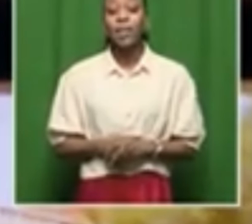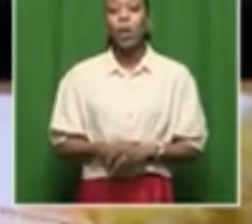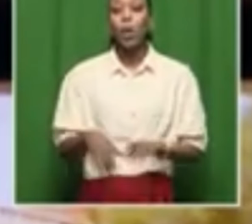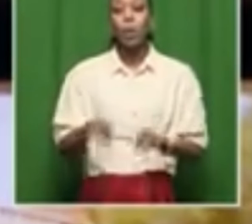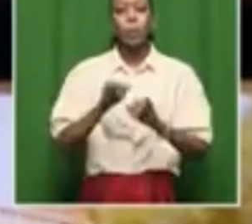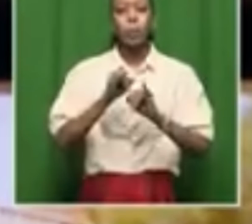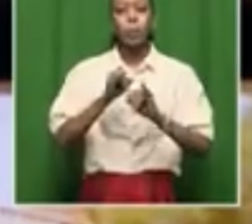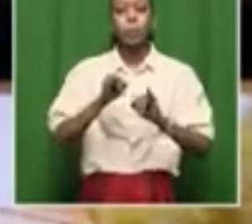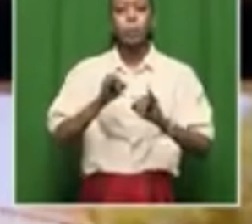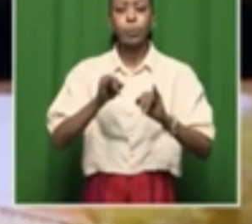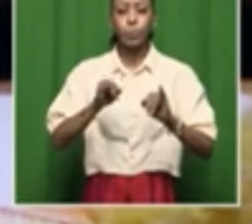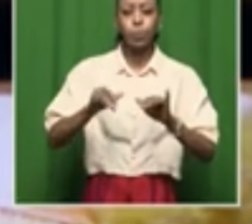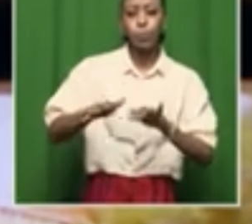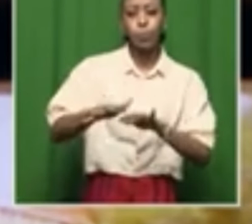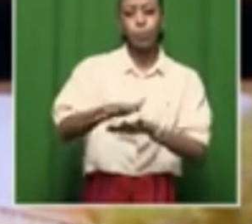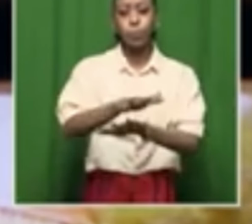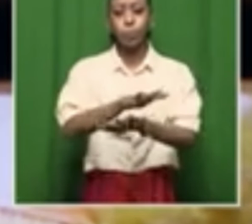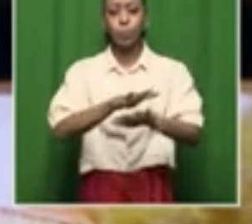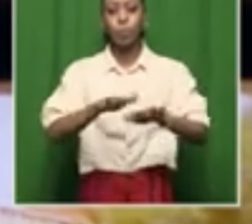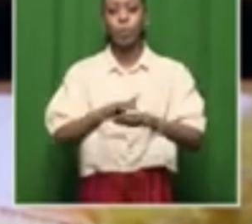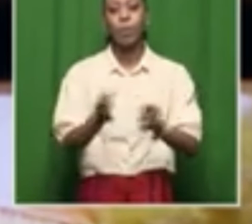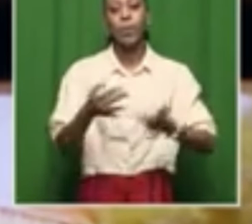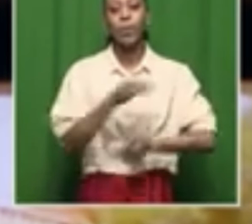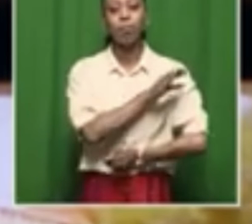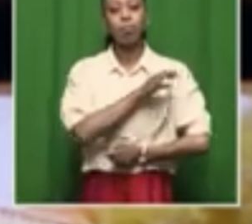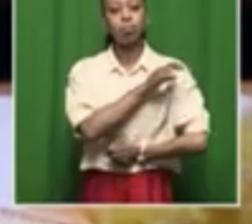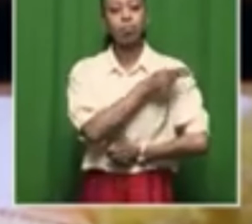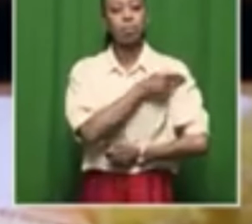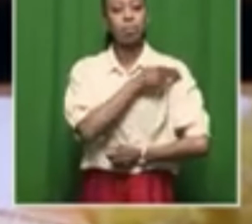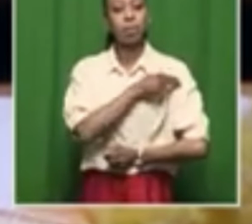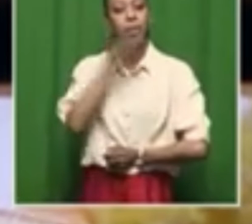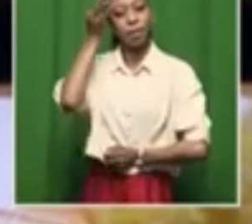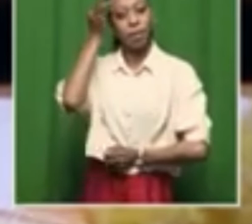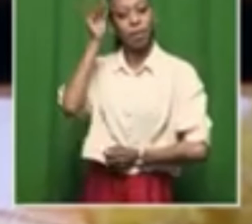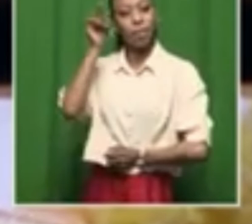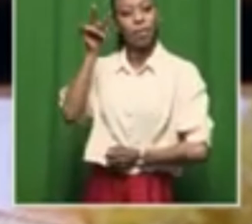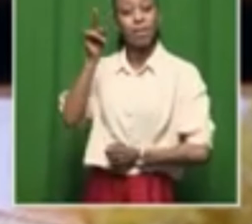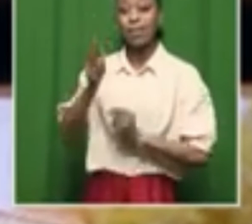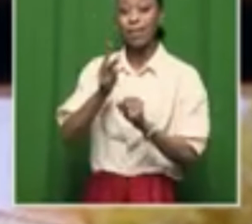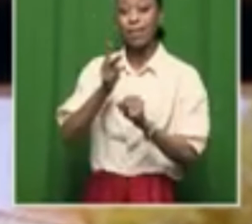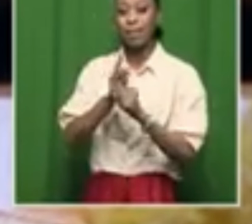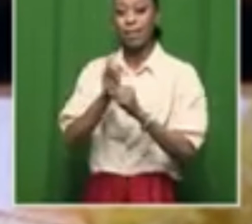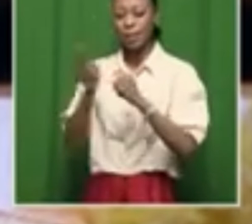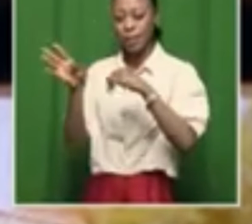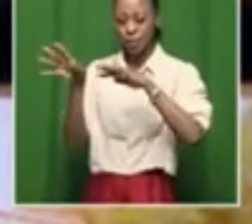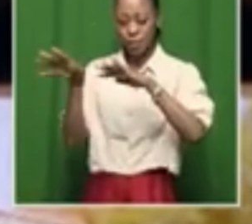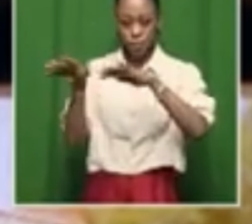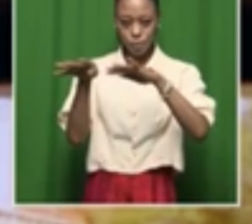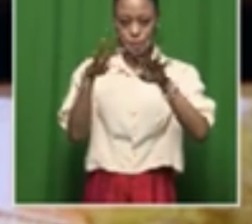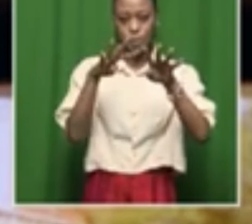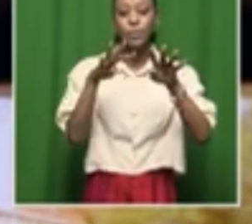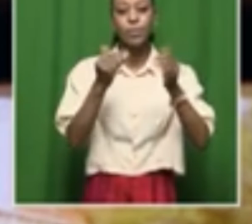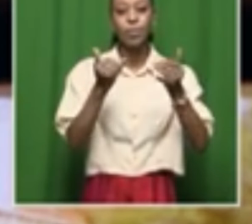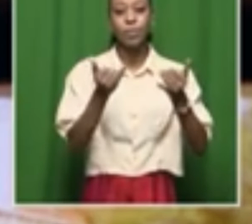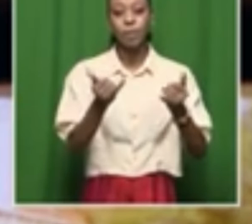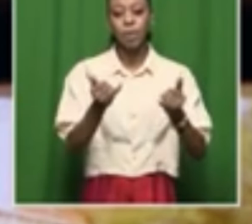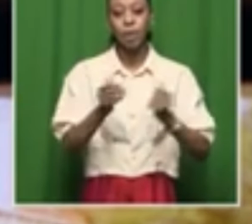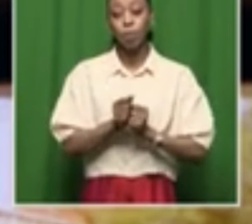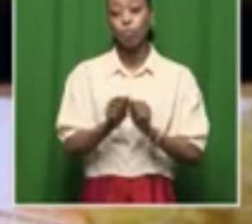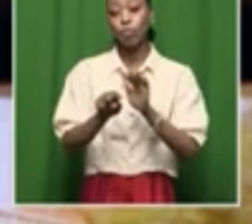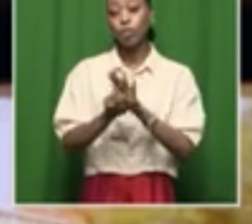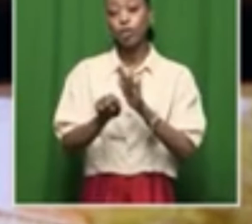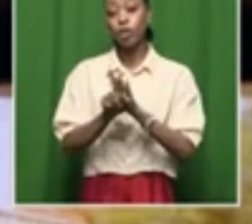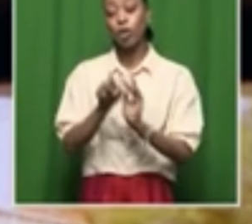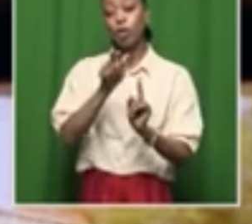The dire state of patient clinical care at some public health facilities is yet again receiving public attention. This after a video of